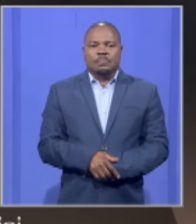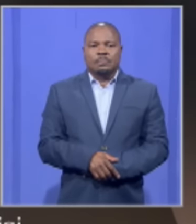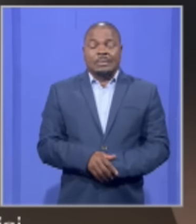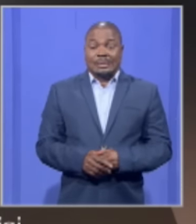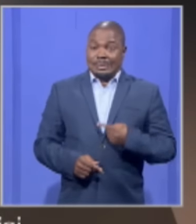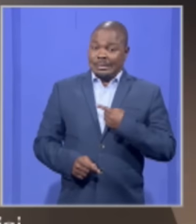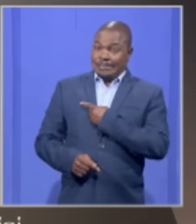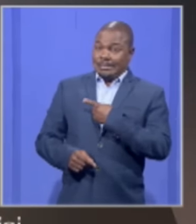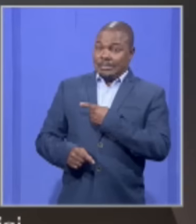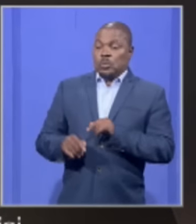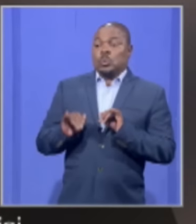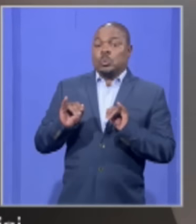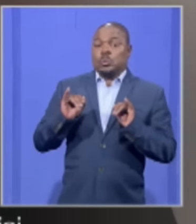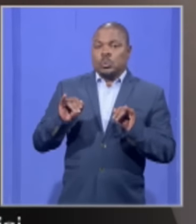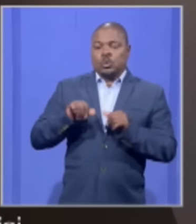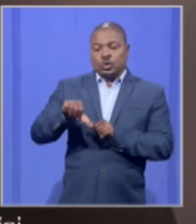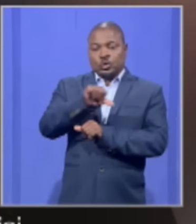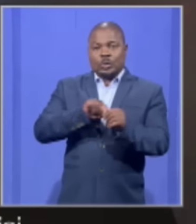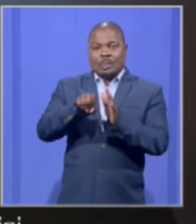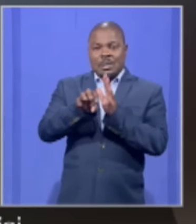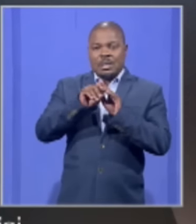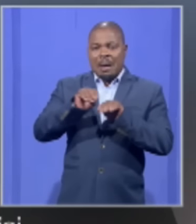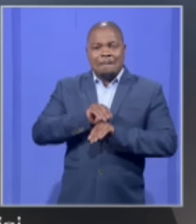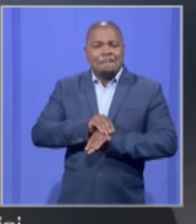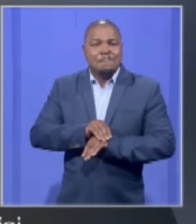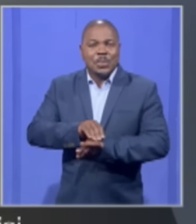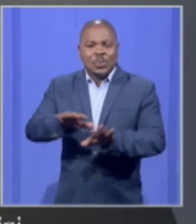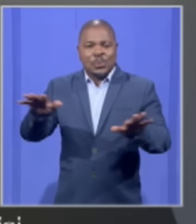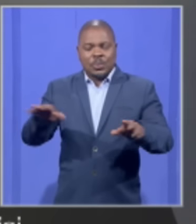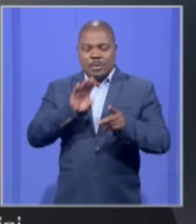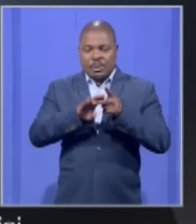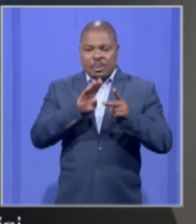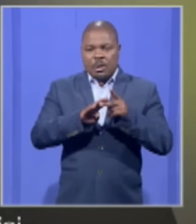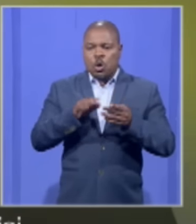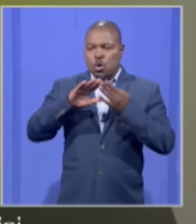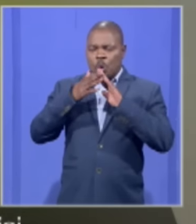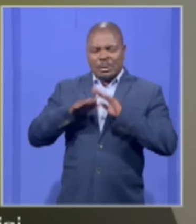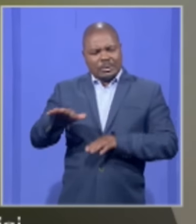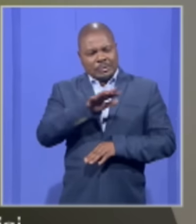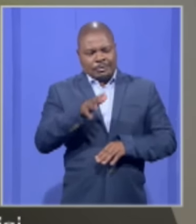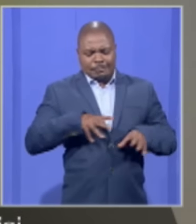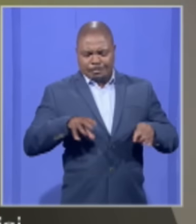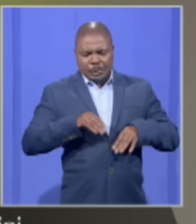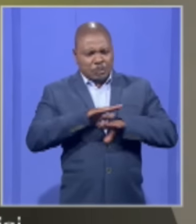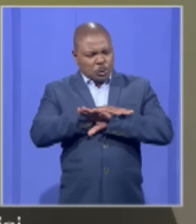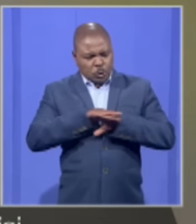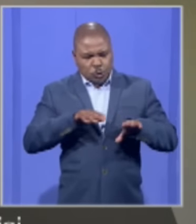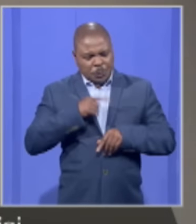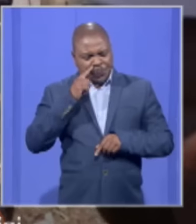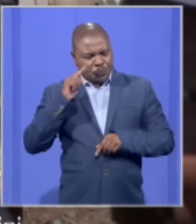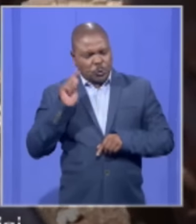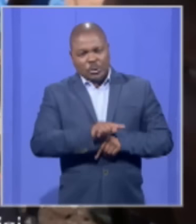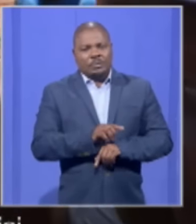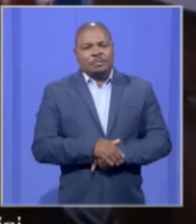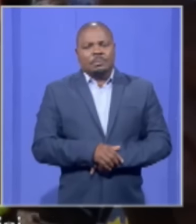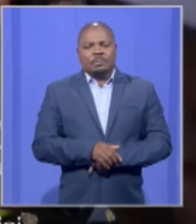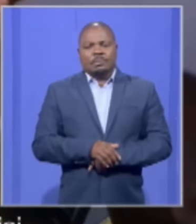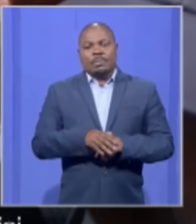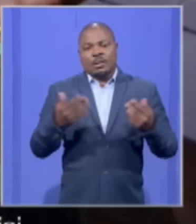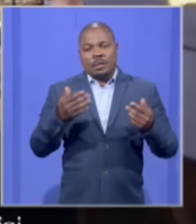Ketsahalo ena eo e seng e le dikgokahanong tsa setjhaba e se hollotse ka matla ke baahi le ba ka taolong. E